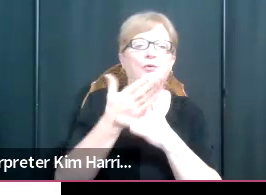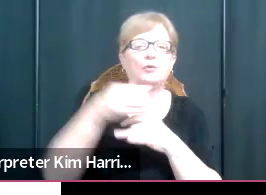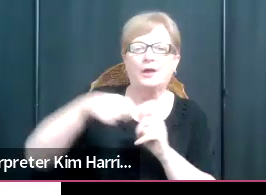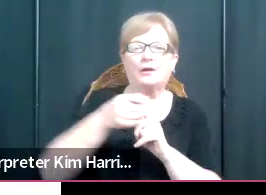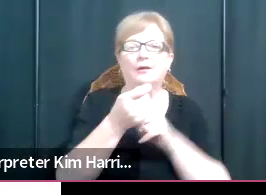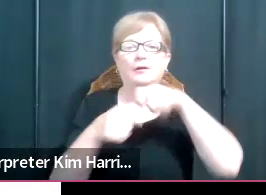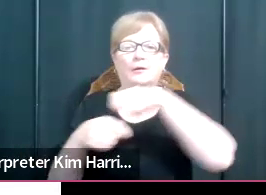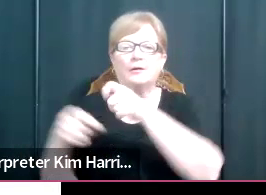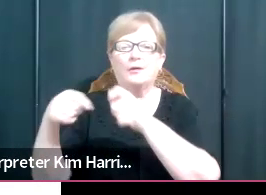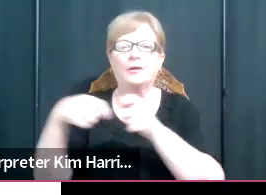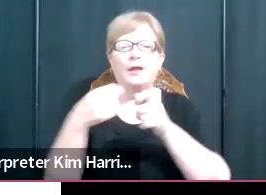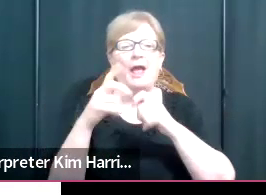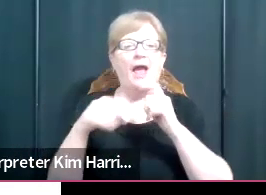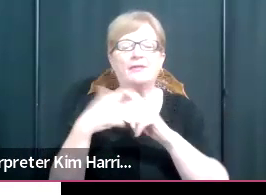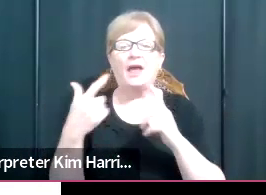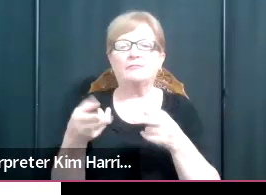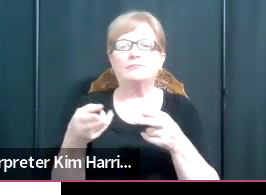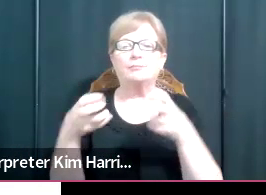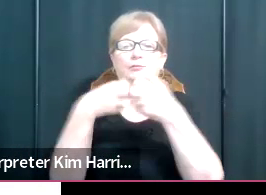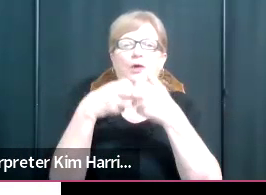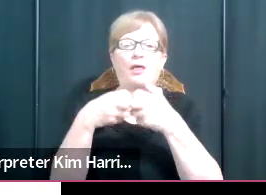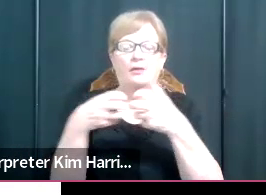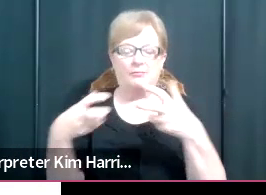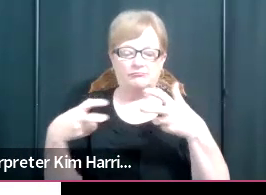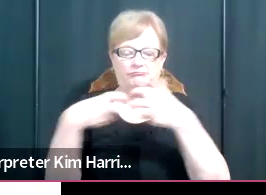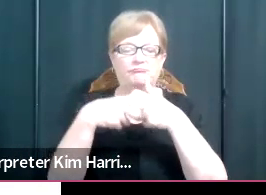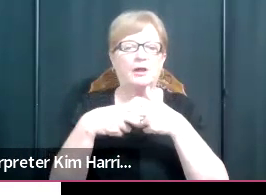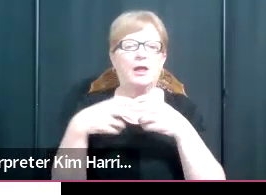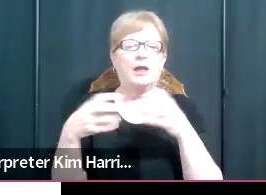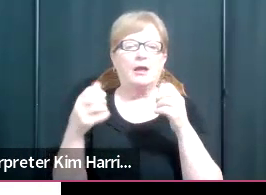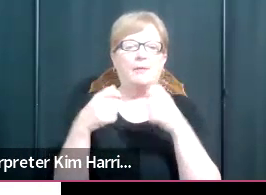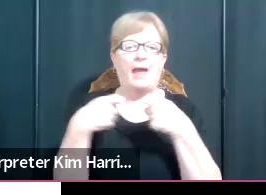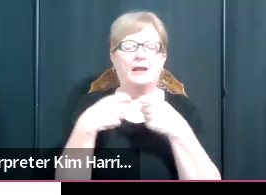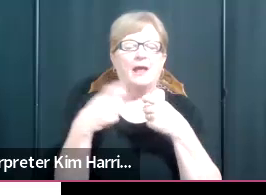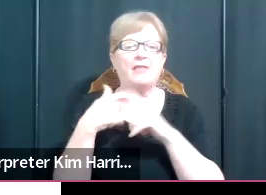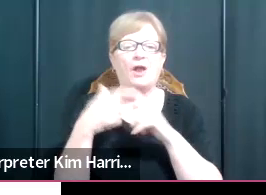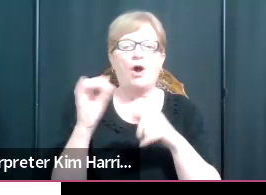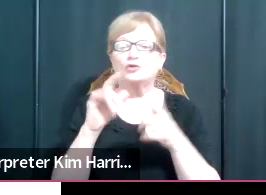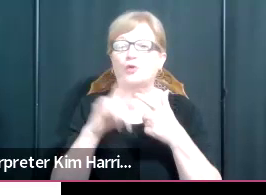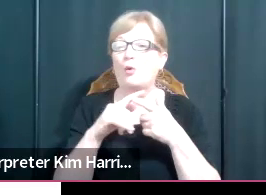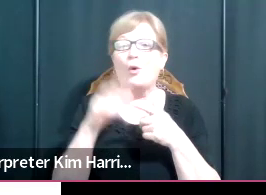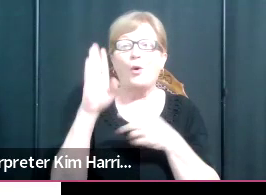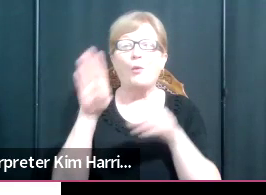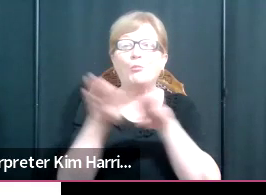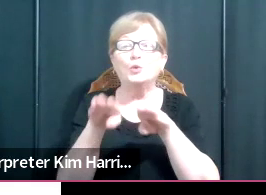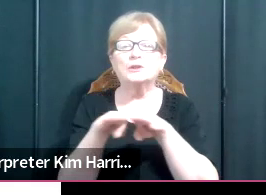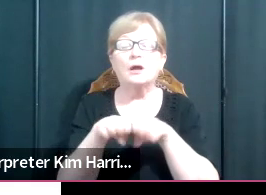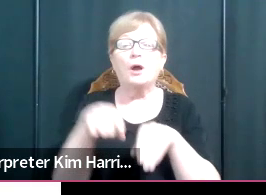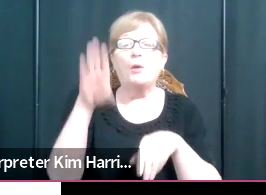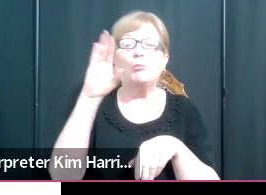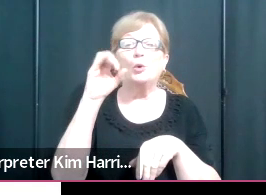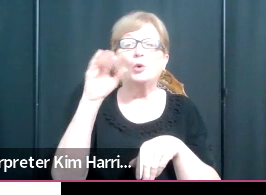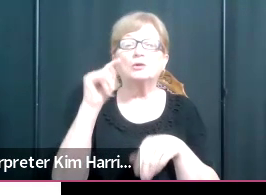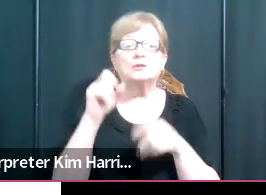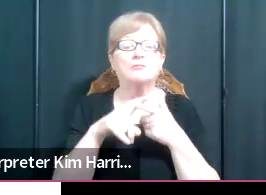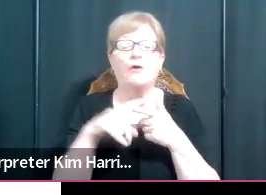then put them together that way. There's also boots that fully